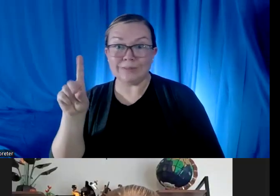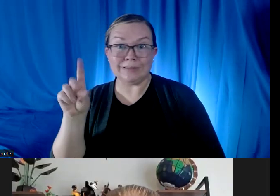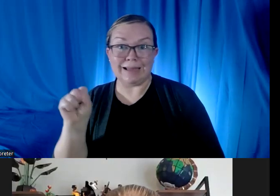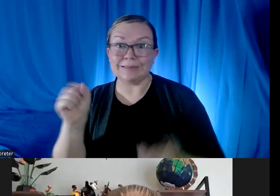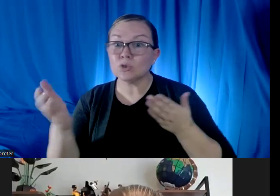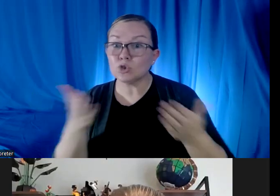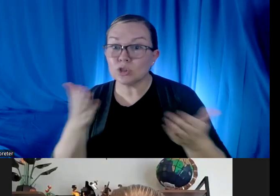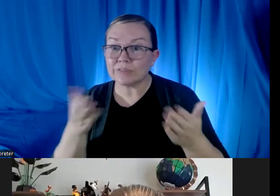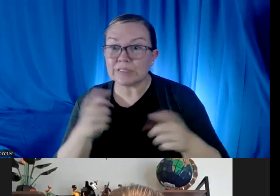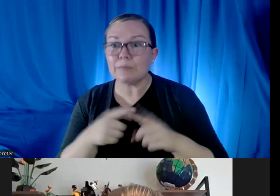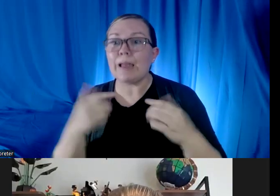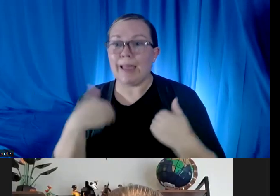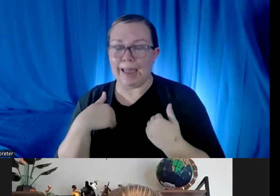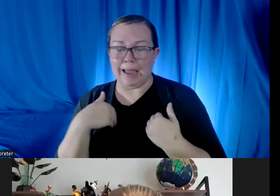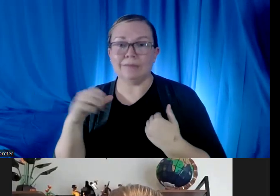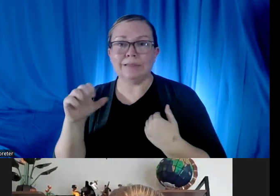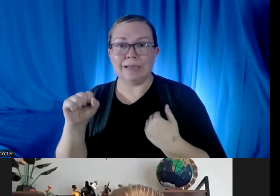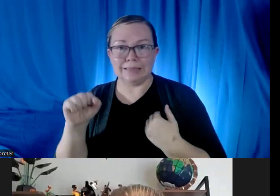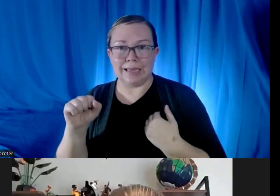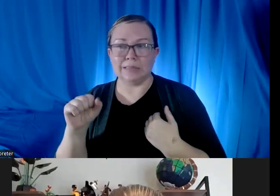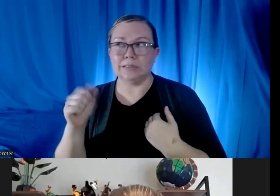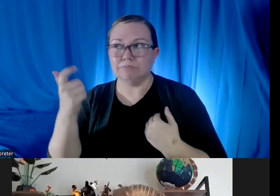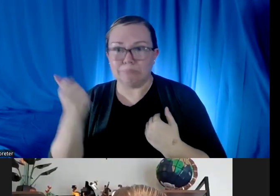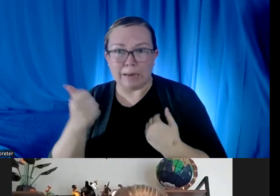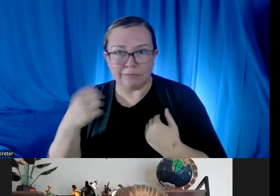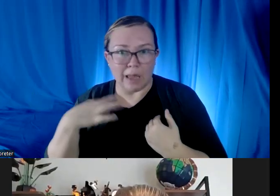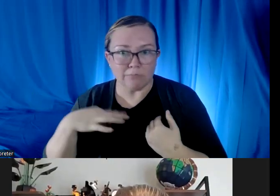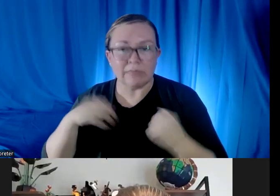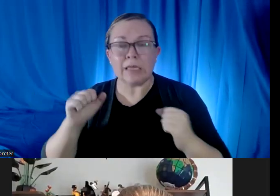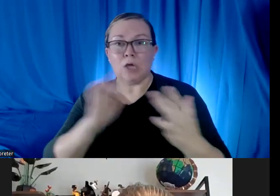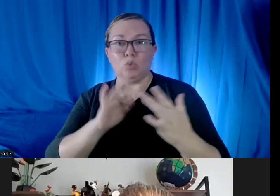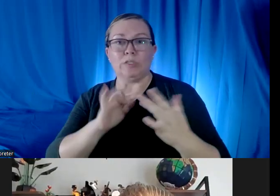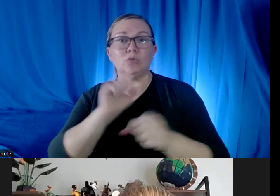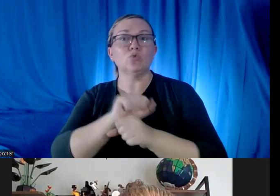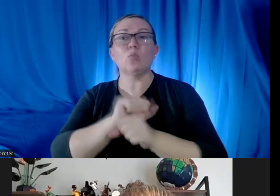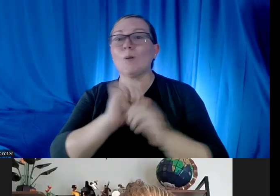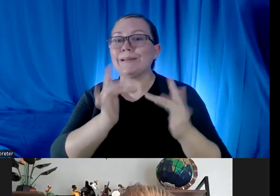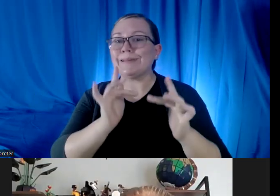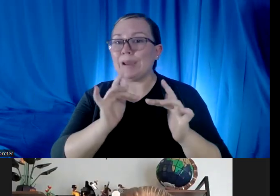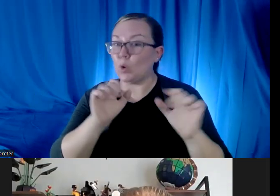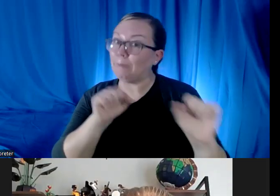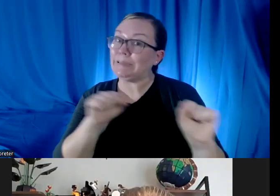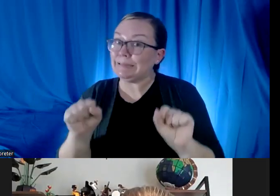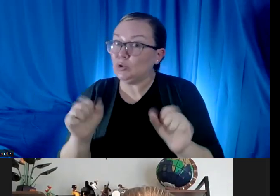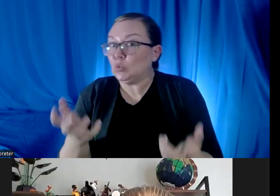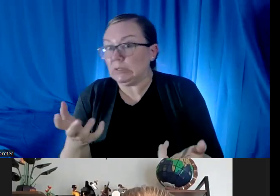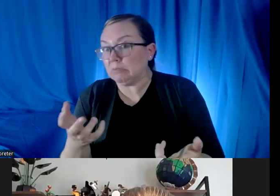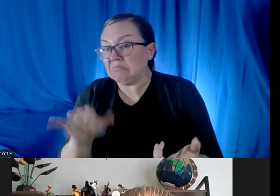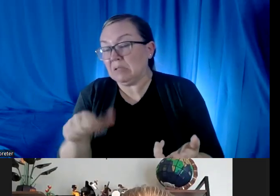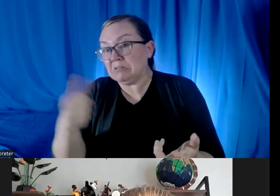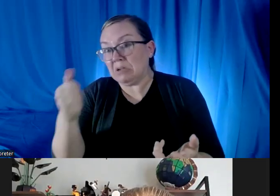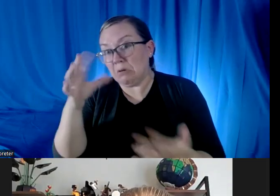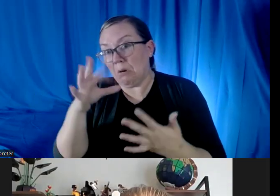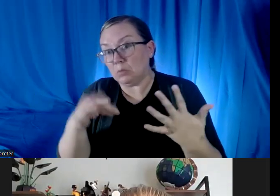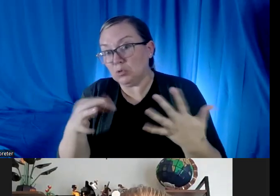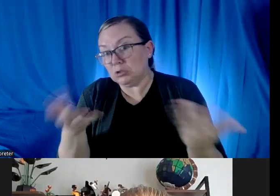they receive a Social Security disability-based benefit, they could also reach out to an employment network potentially. So that would be another avenue to